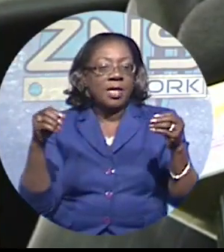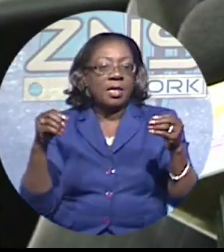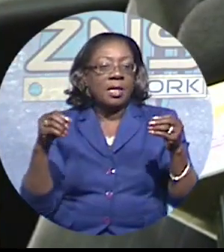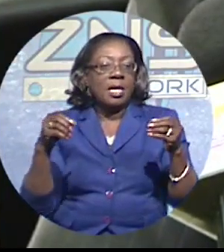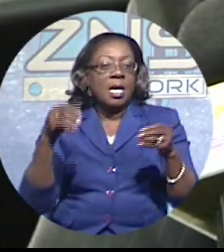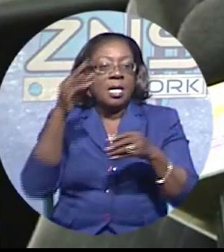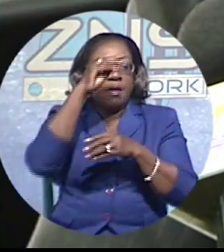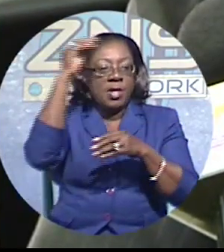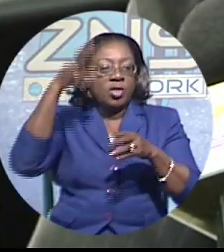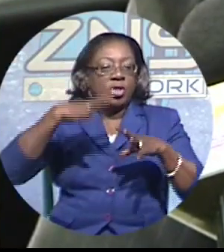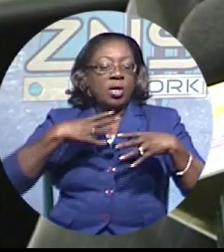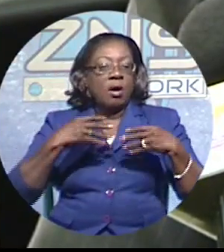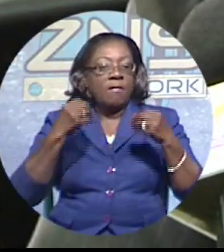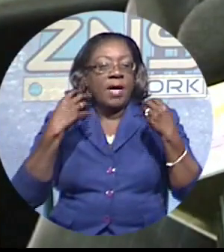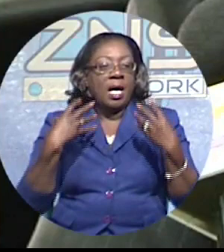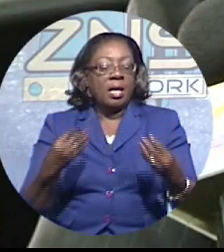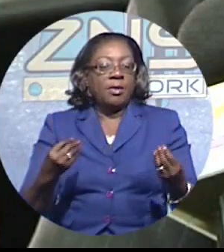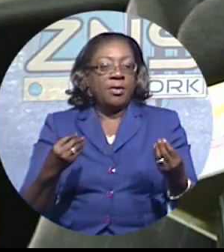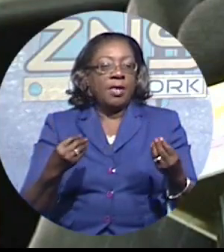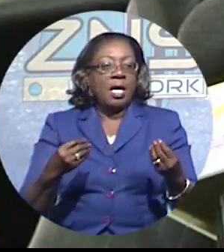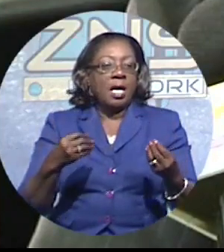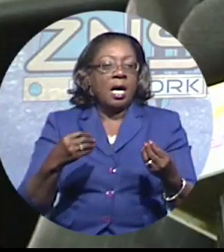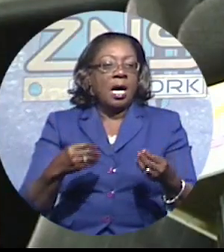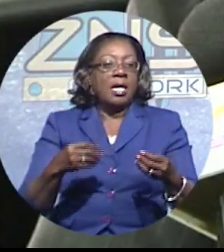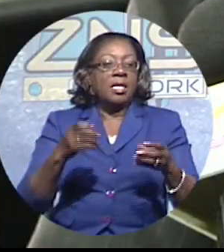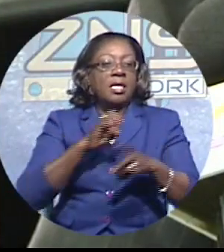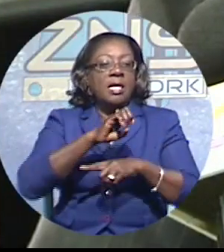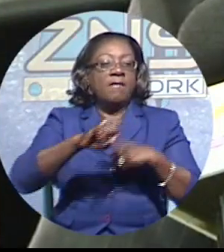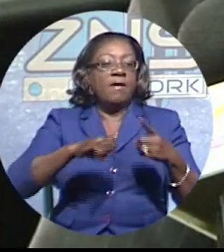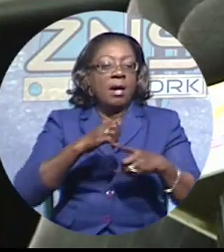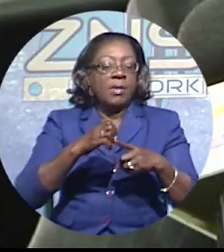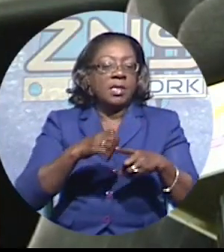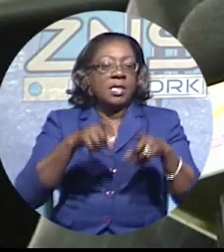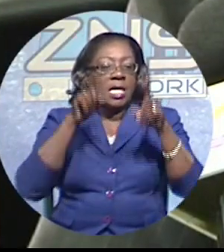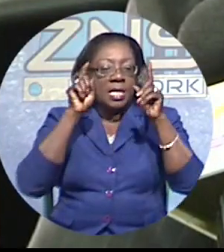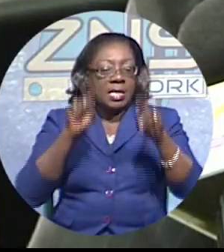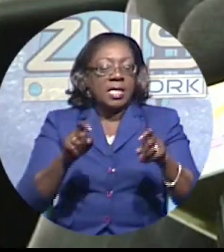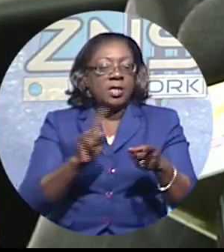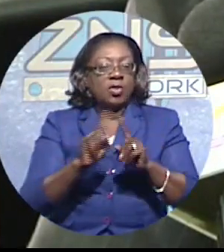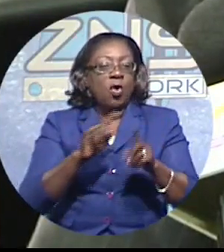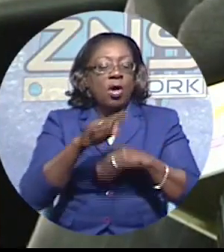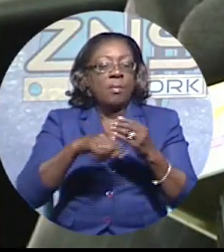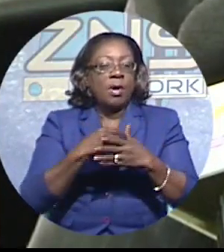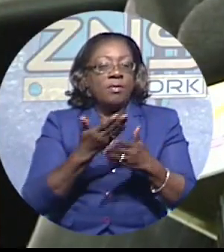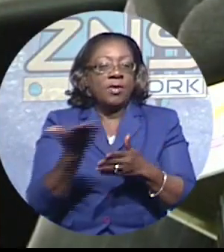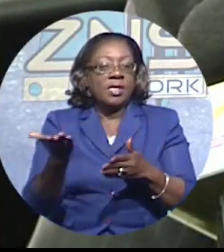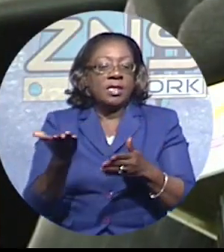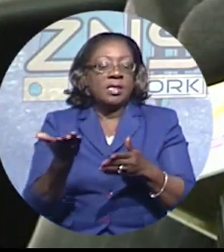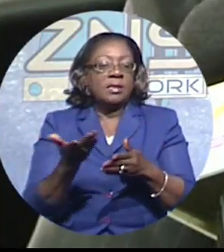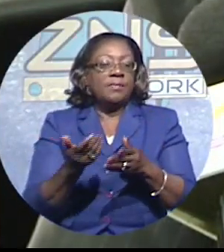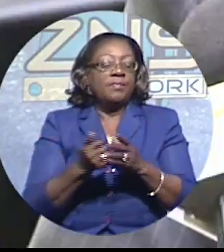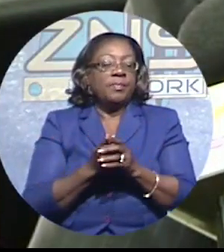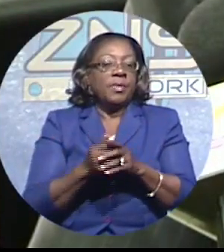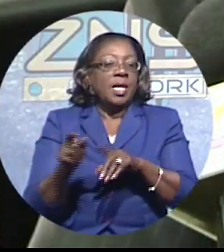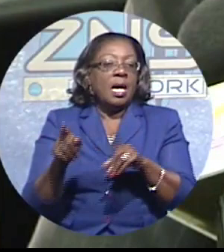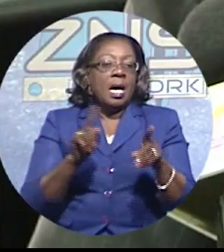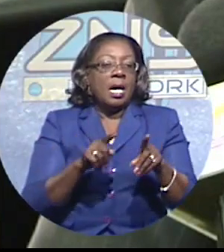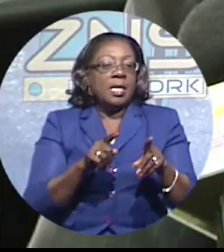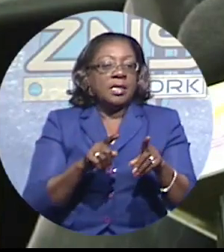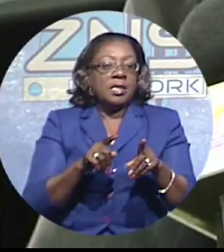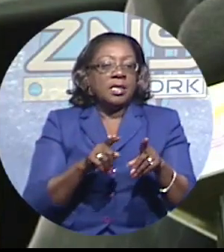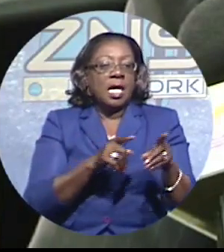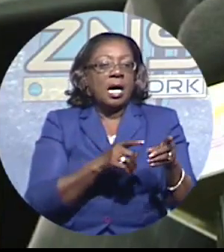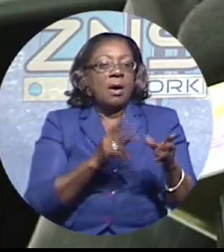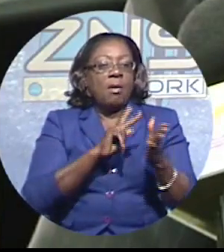think the Ministry of Health and Environment needs to address this matter as urgently as possible, because